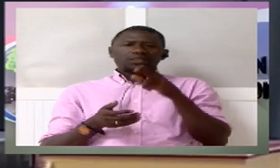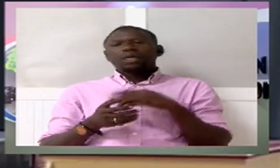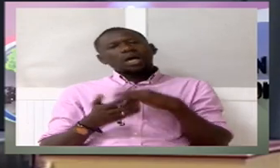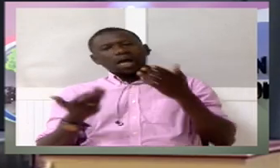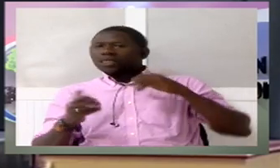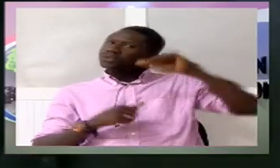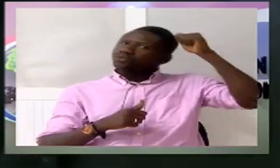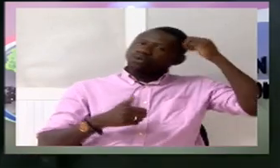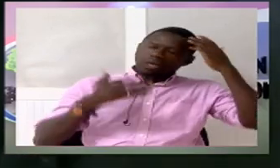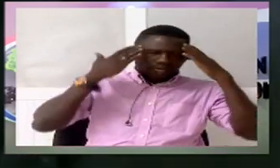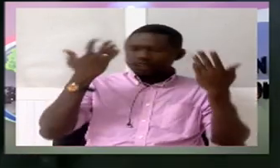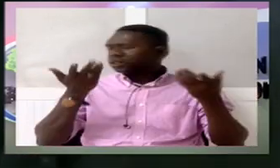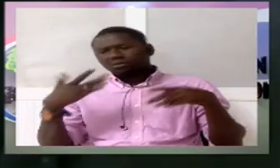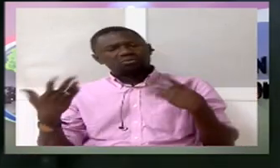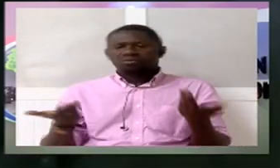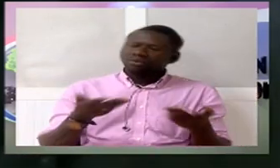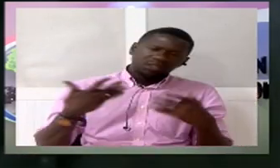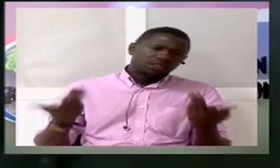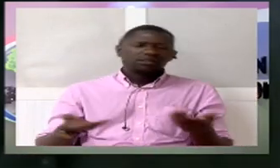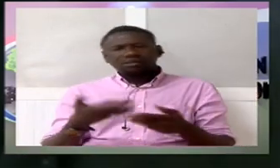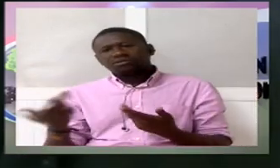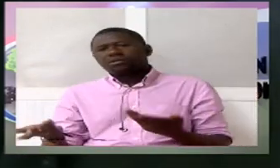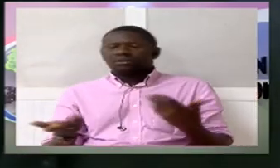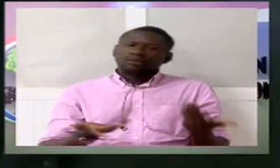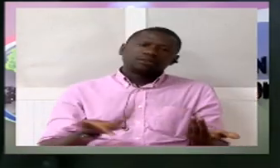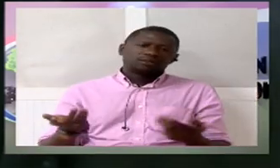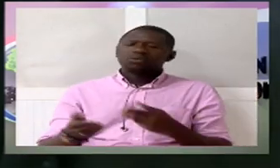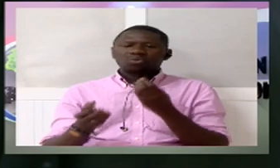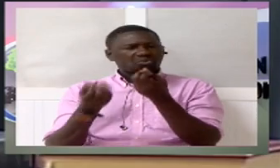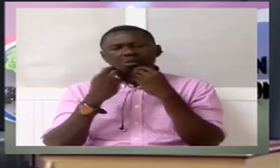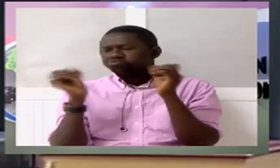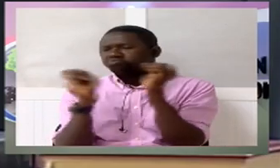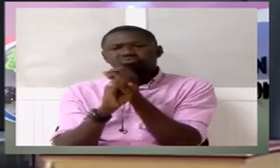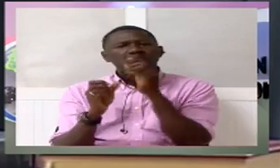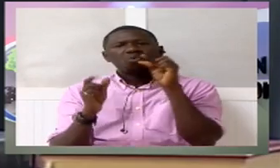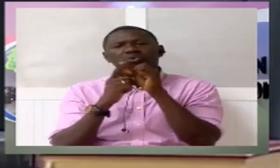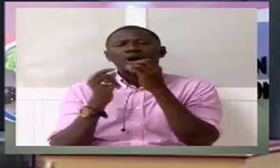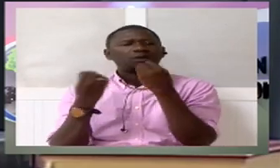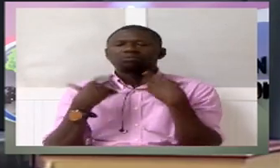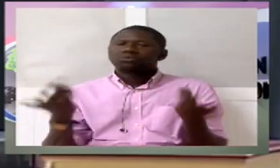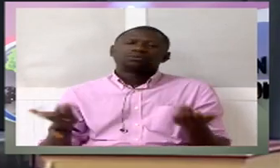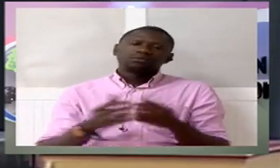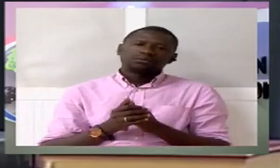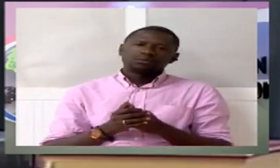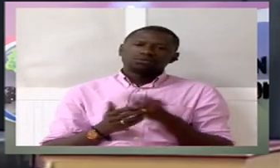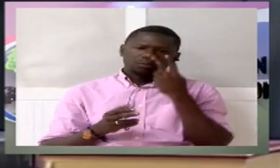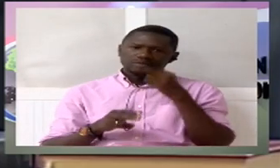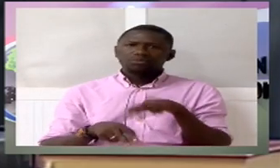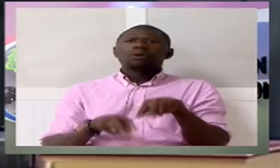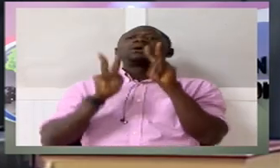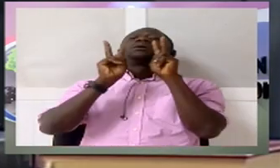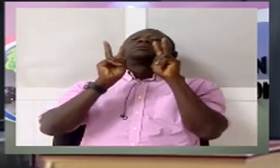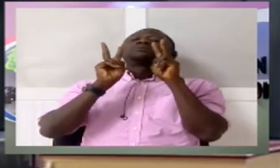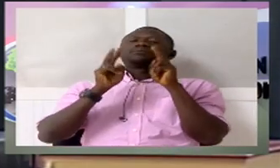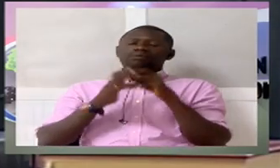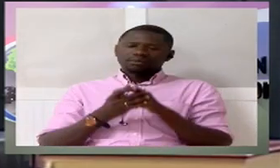didn't tell me anything clear. He was just saying, well, auntie, but he was unable to tell me anything. That's the